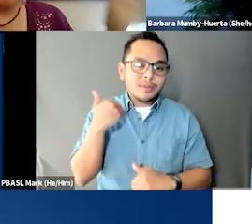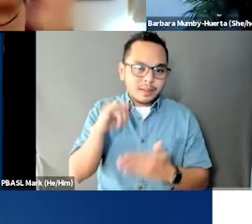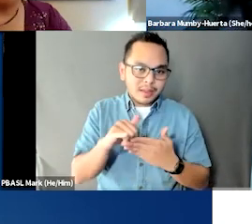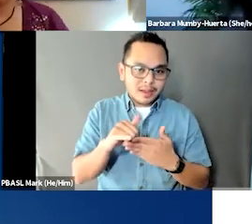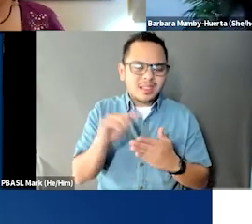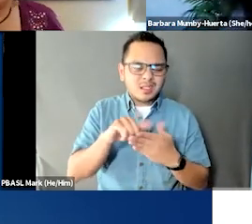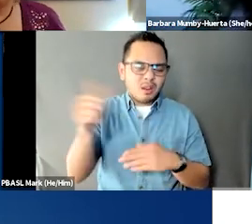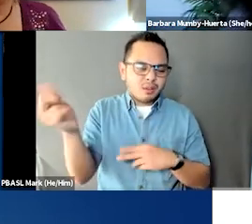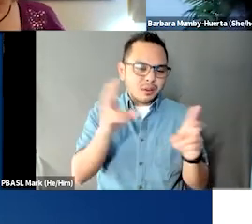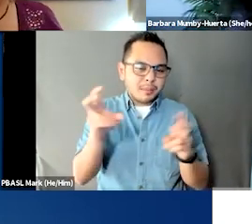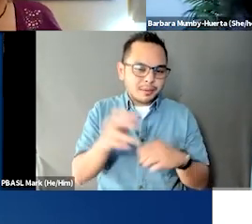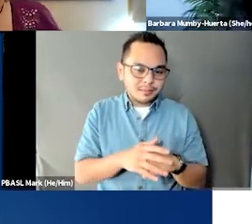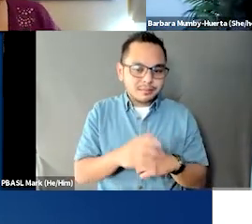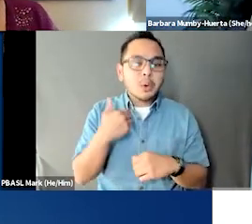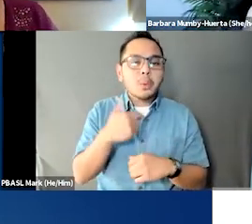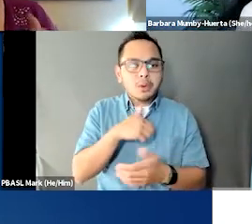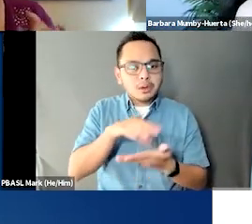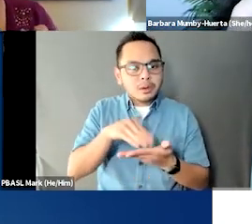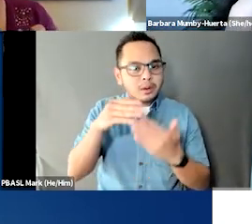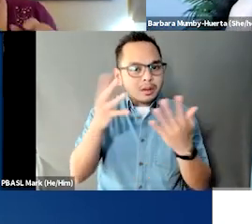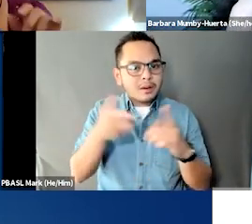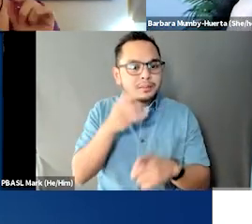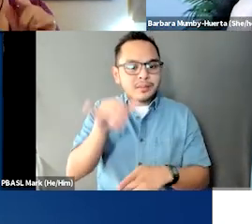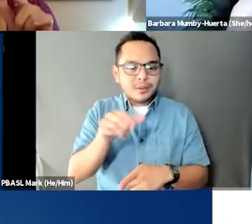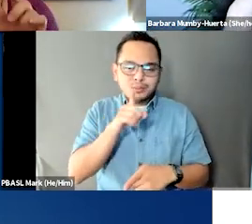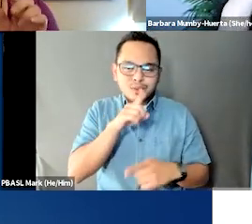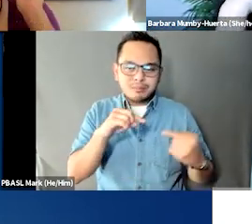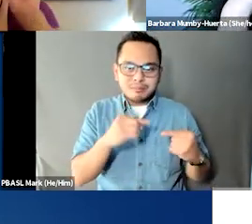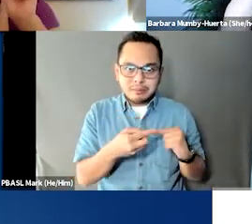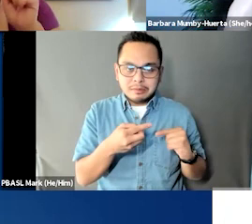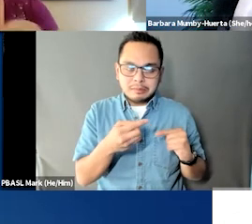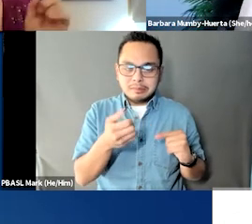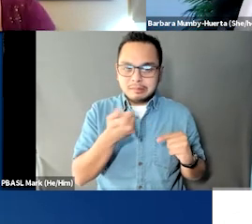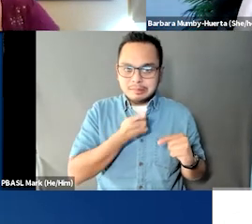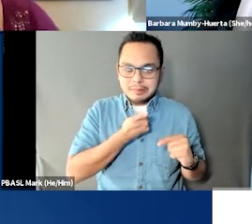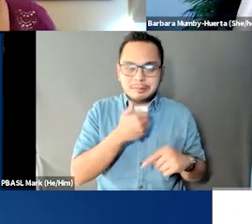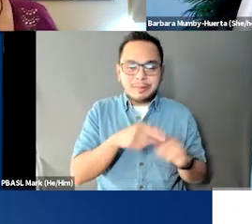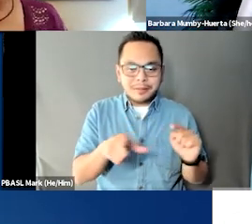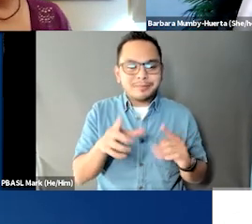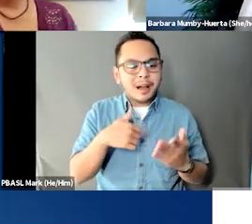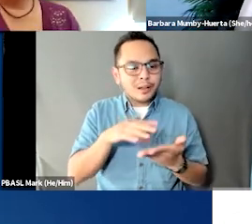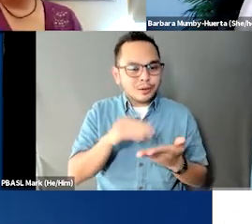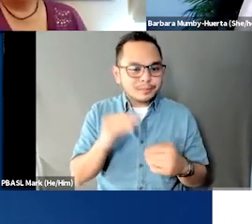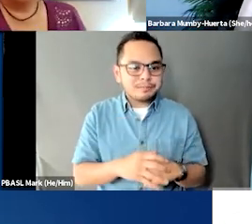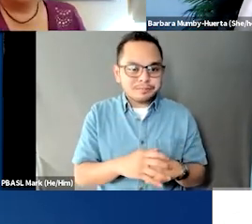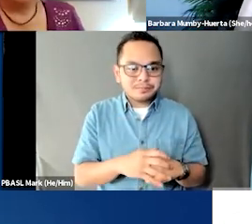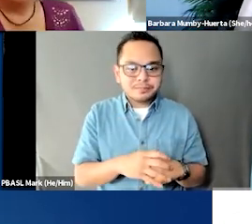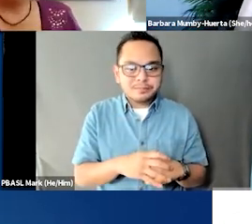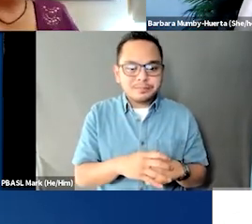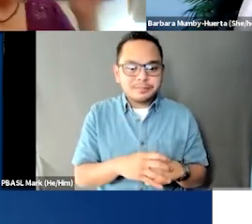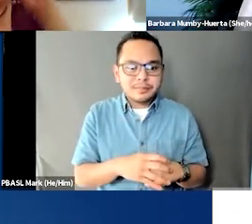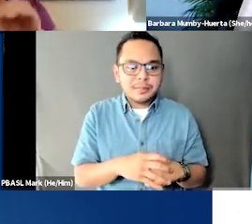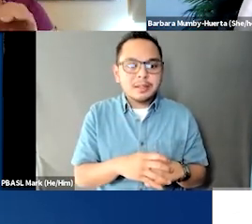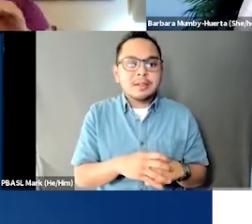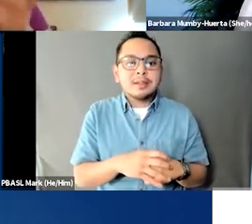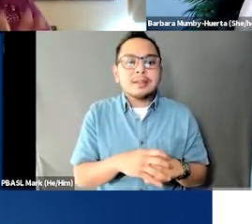topic, but we learned a lot from doing that. It was very painful, actually, but I learned from it. Next slide. So